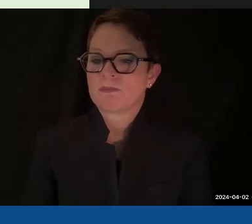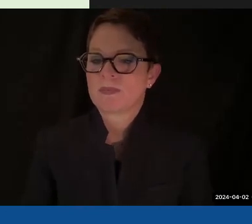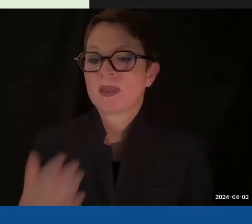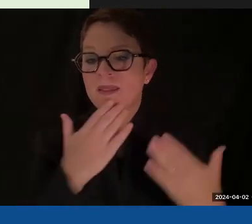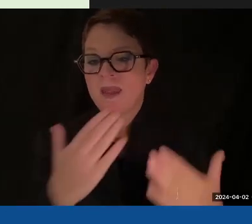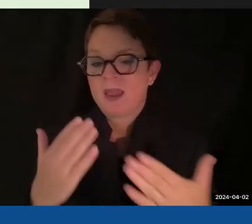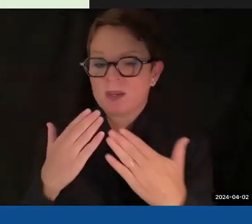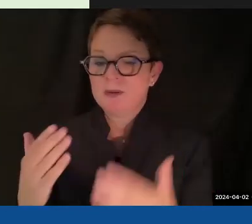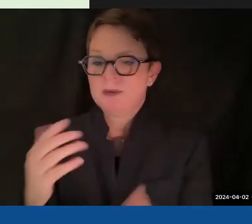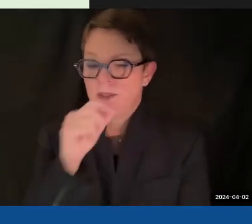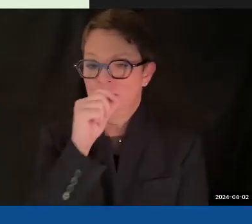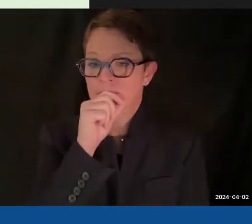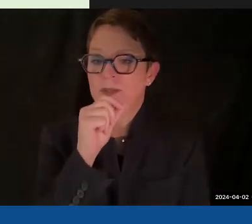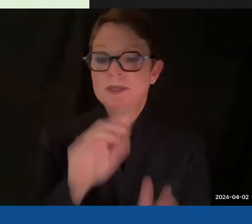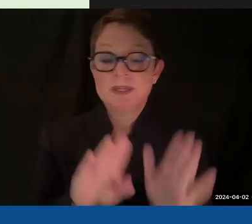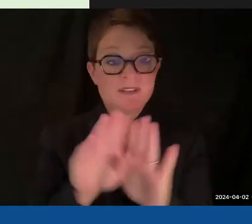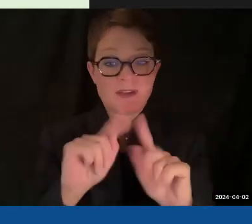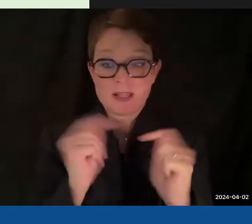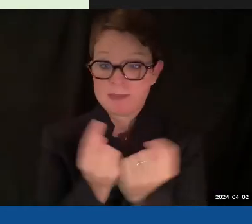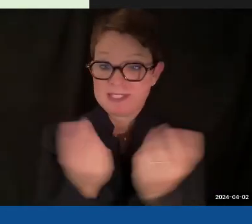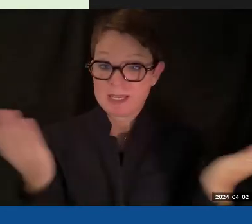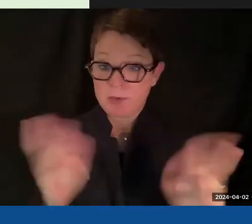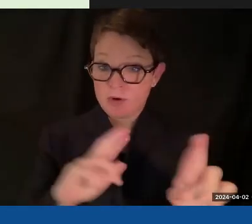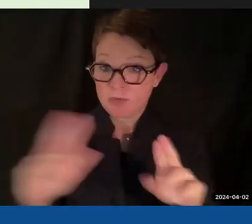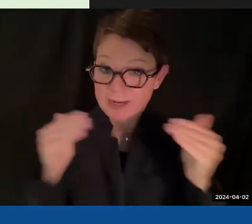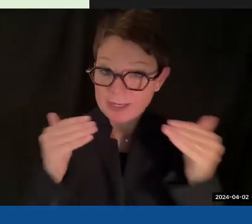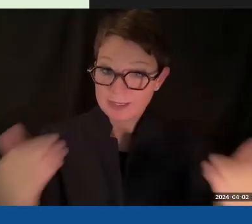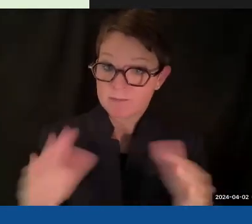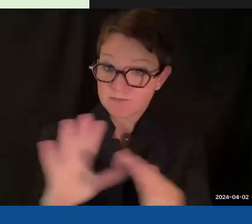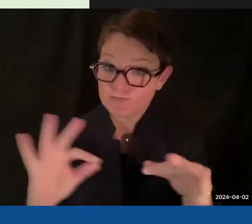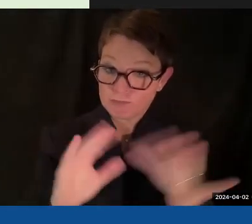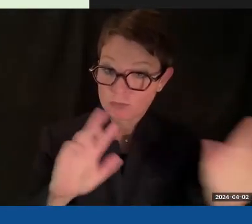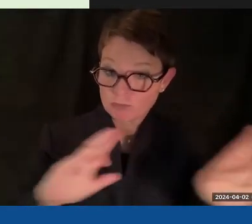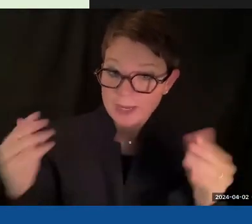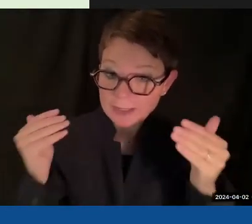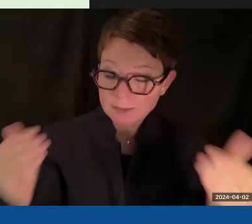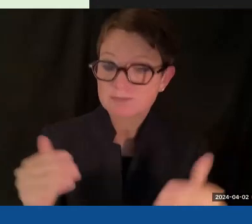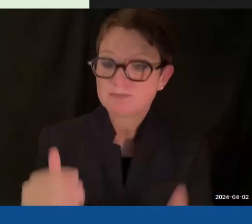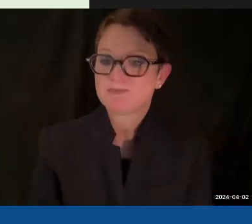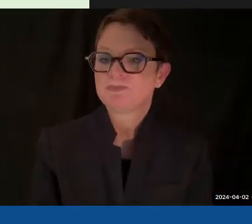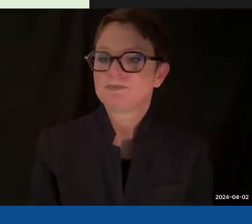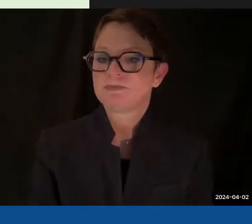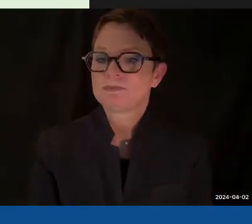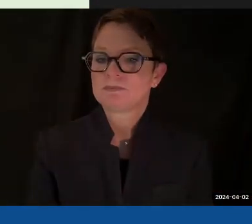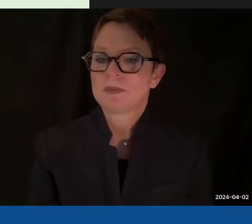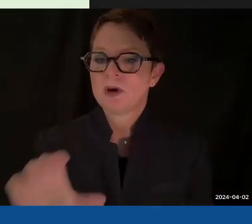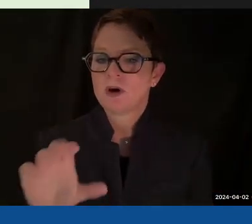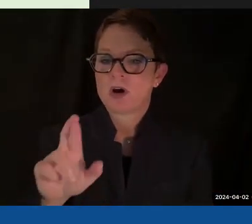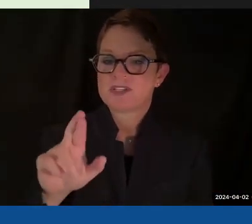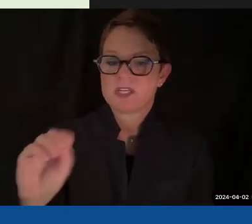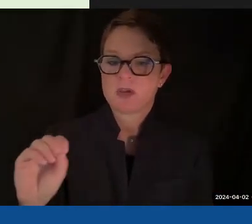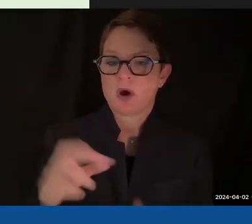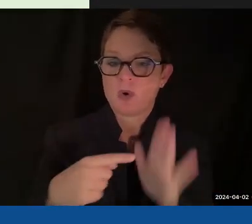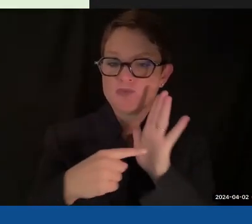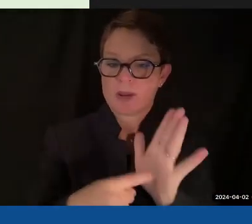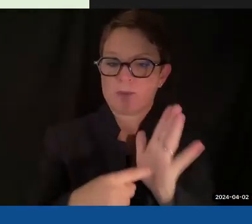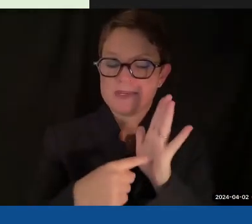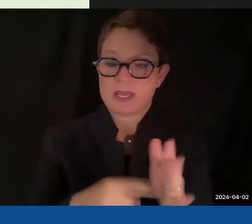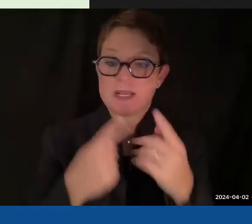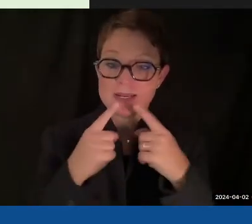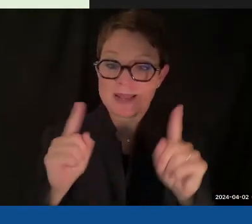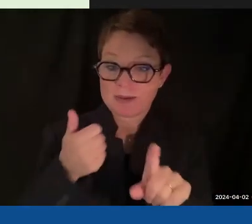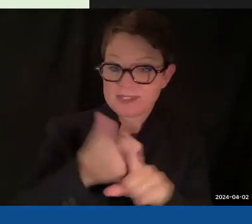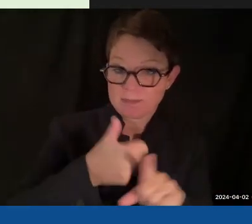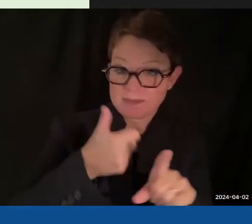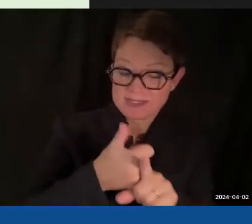Thank you. Is the development team here and ready to go? And if the RCO representative can announce themselves,